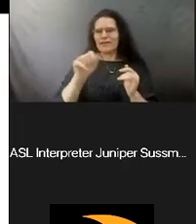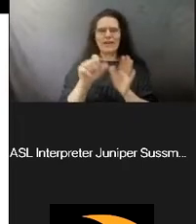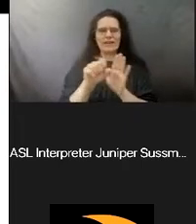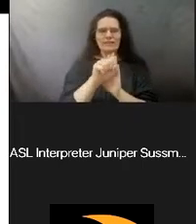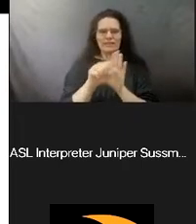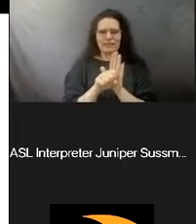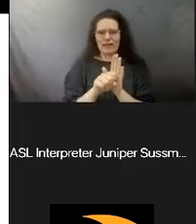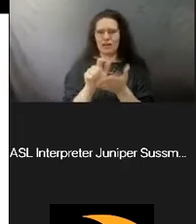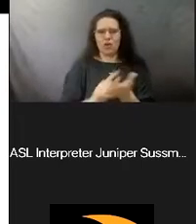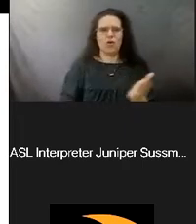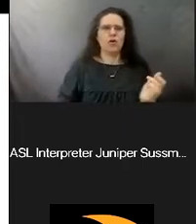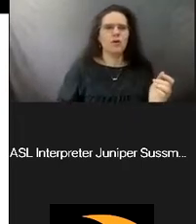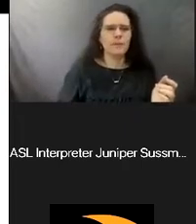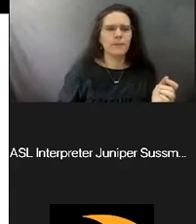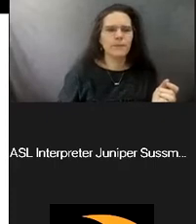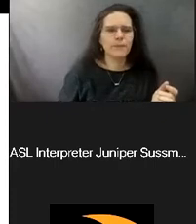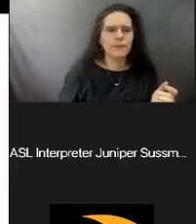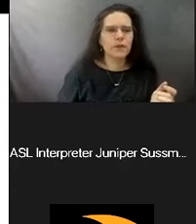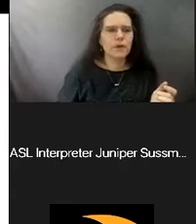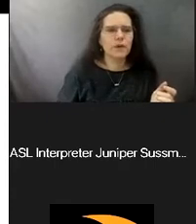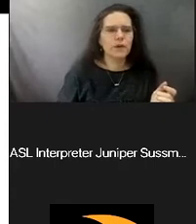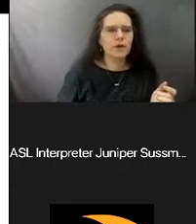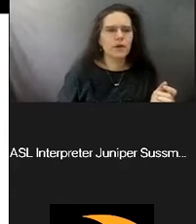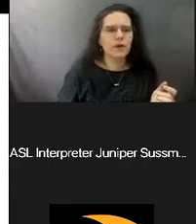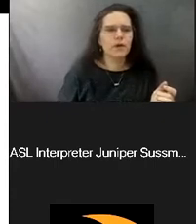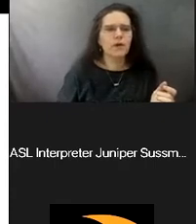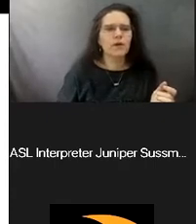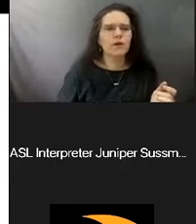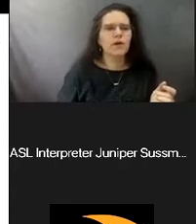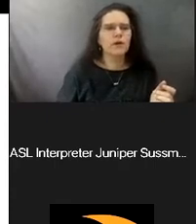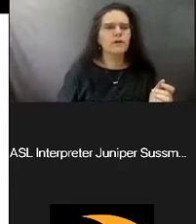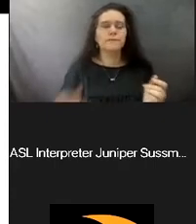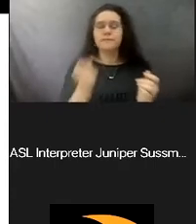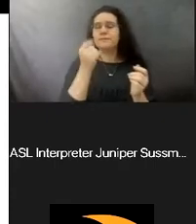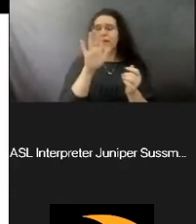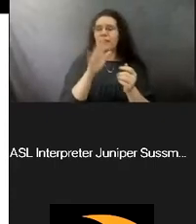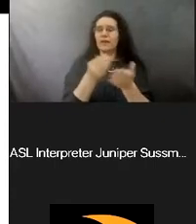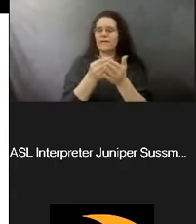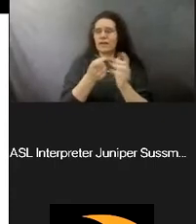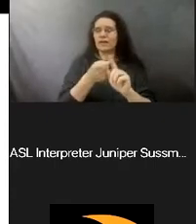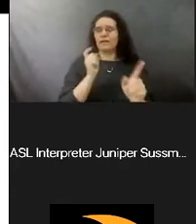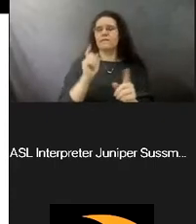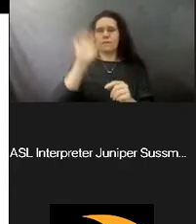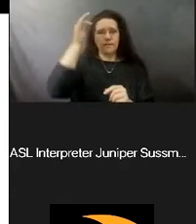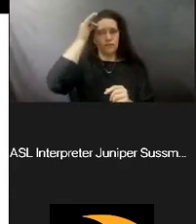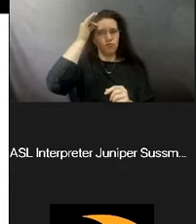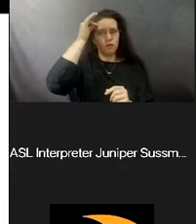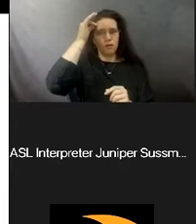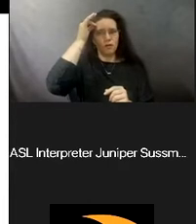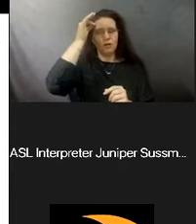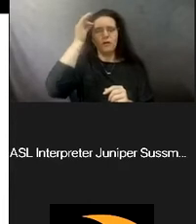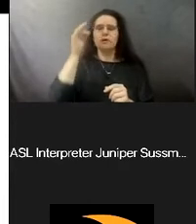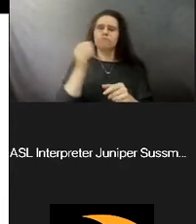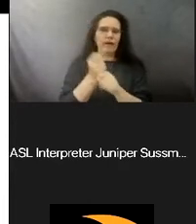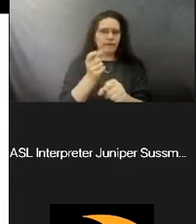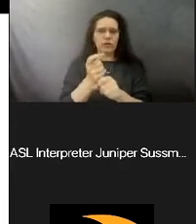education agencies with funding from the federal government. That funding is provided from the federal government annually through